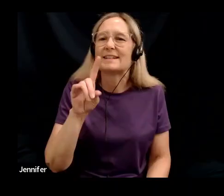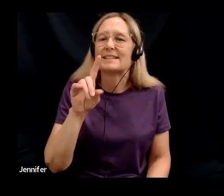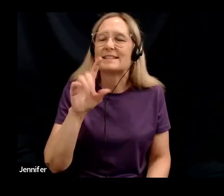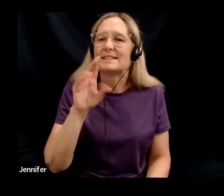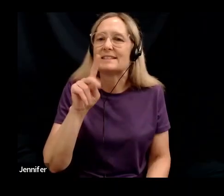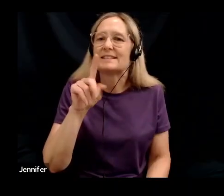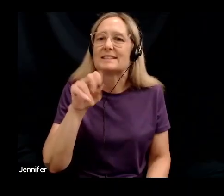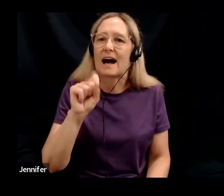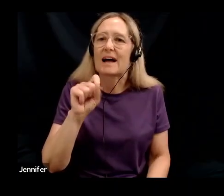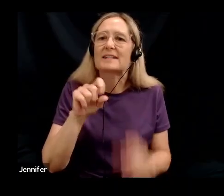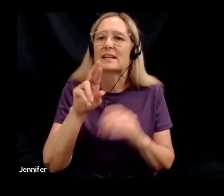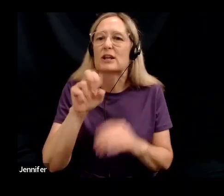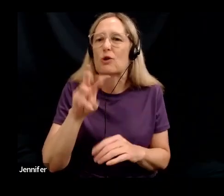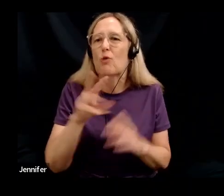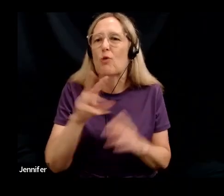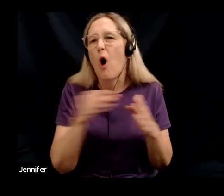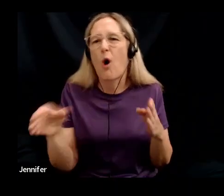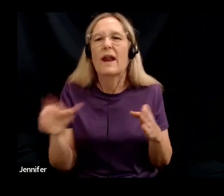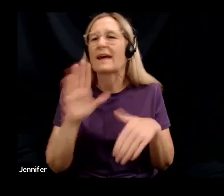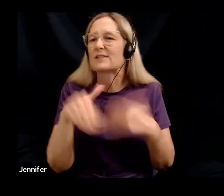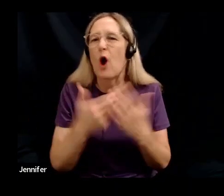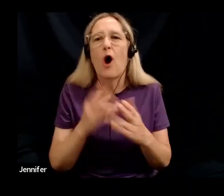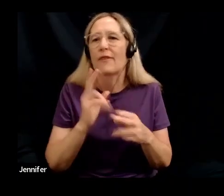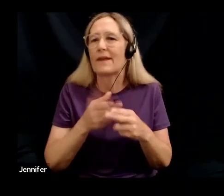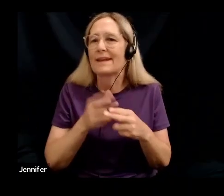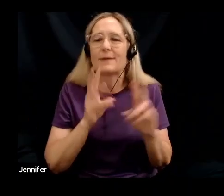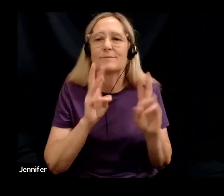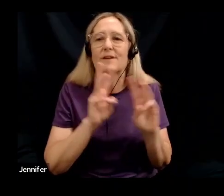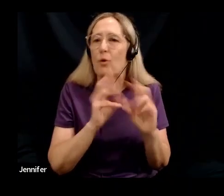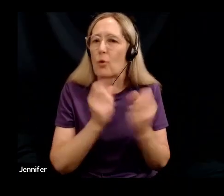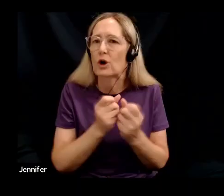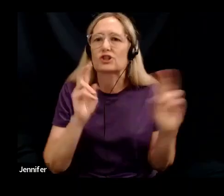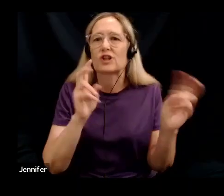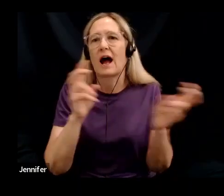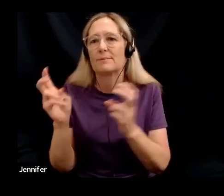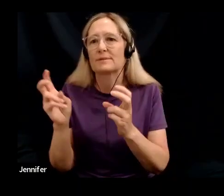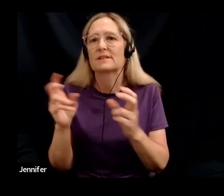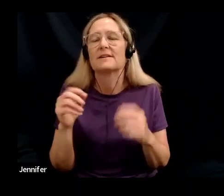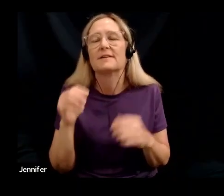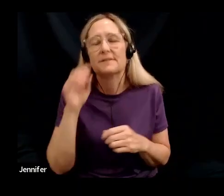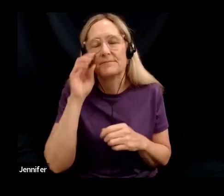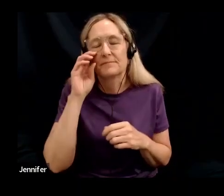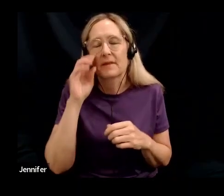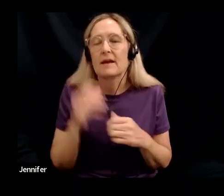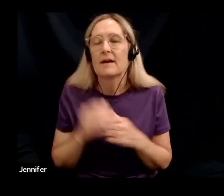ducksinarowmn.org for full details and registration links for each session. Next slide, please.